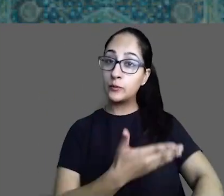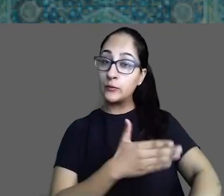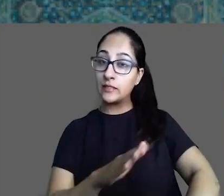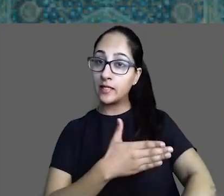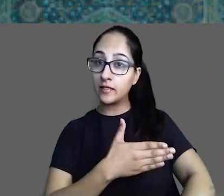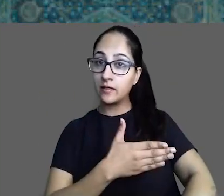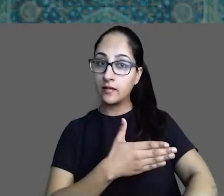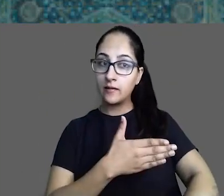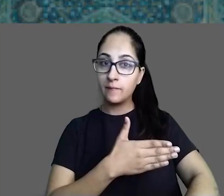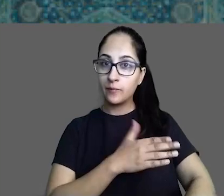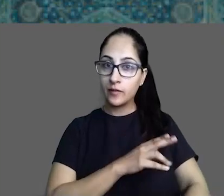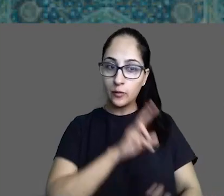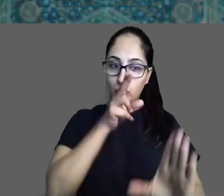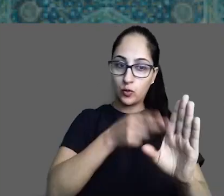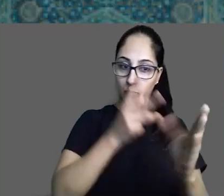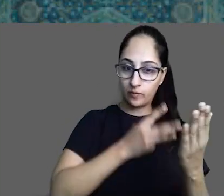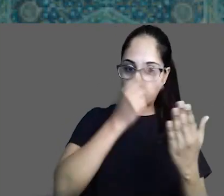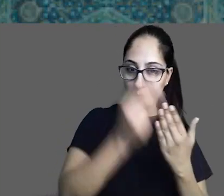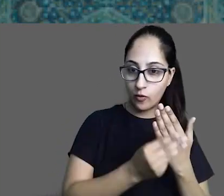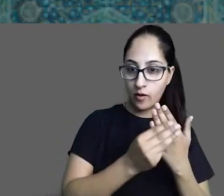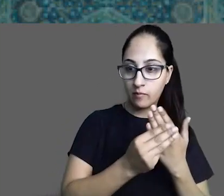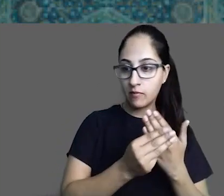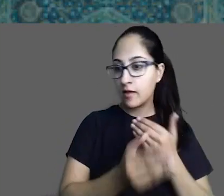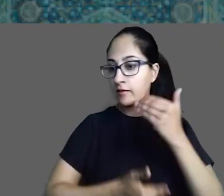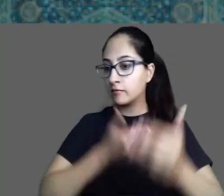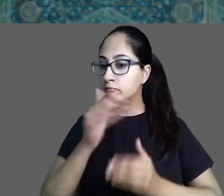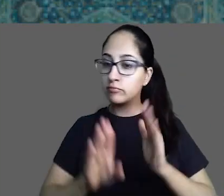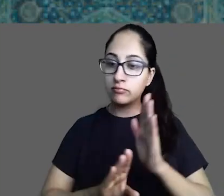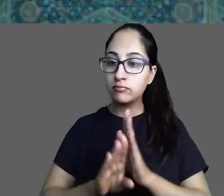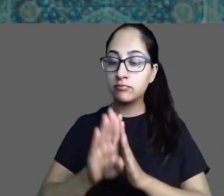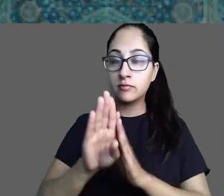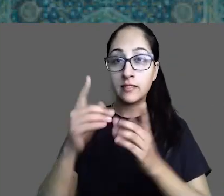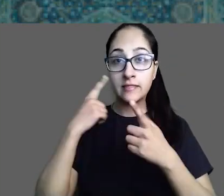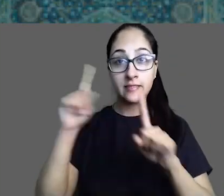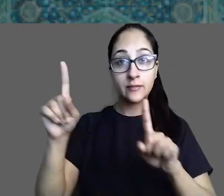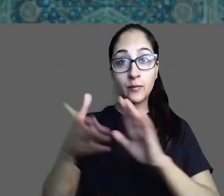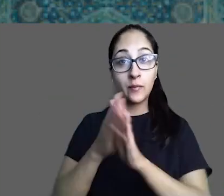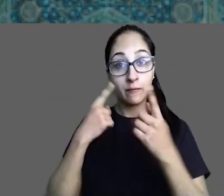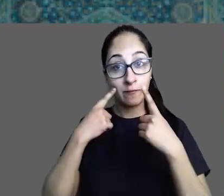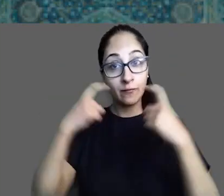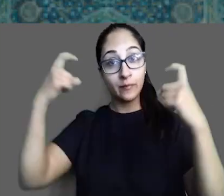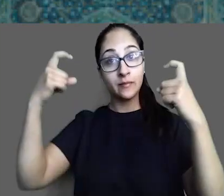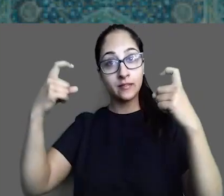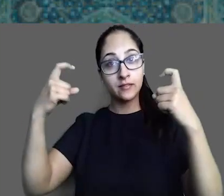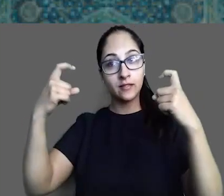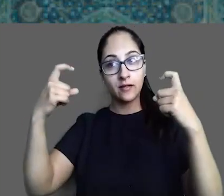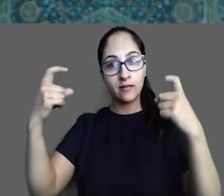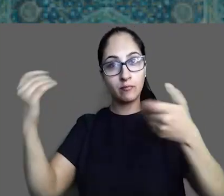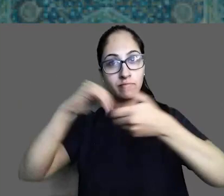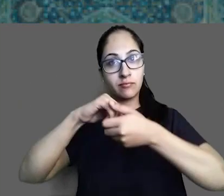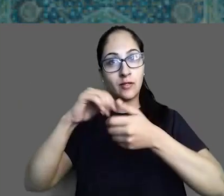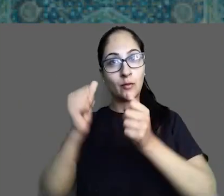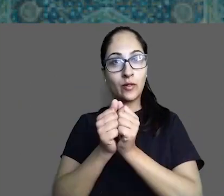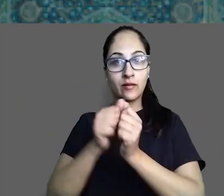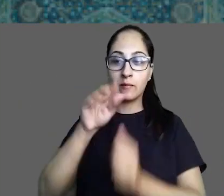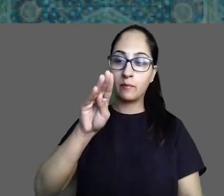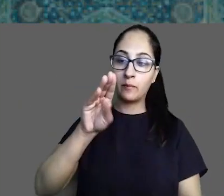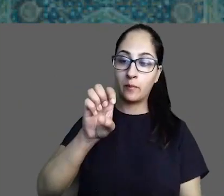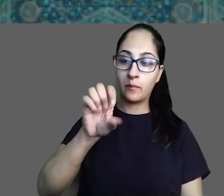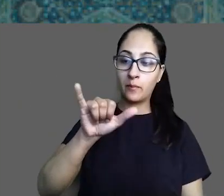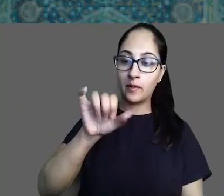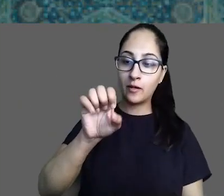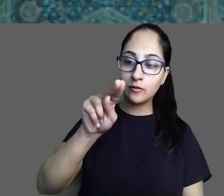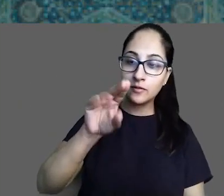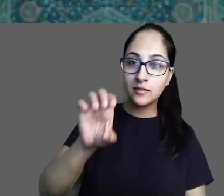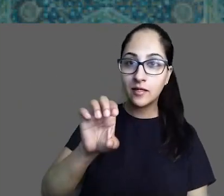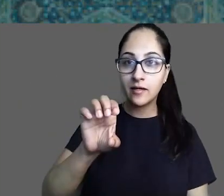recording contract, they can make a career of what they're doing, they can collaborate with Beyonce and Jay-Z, or is it just that they're happy